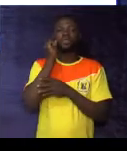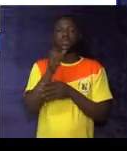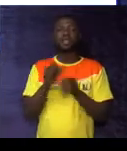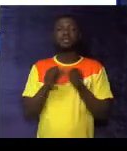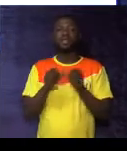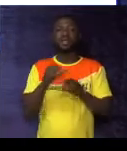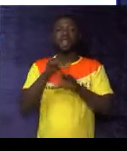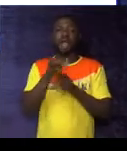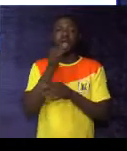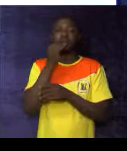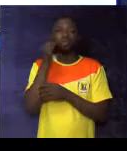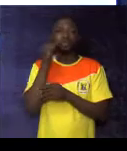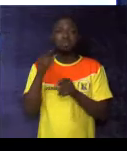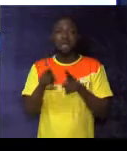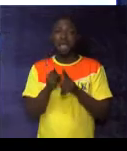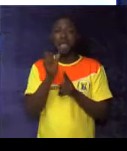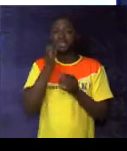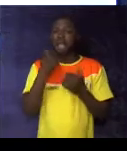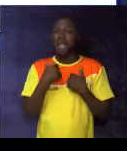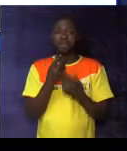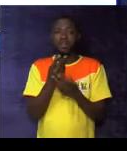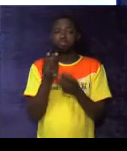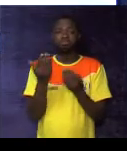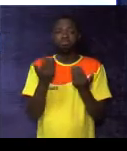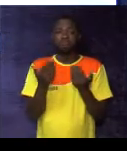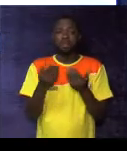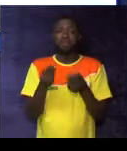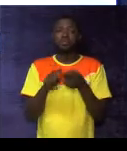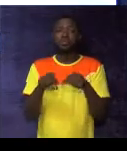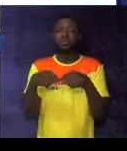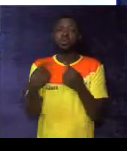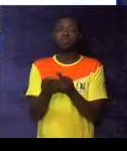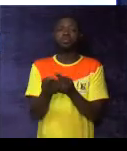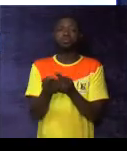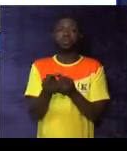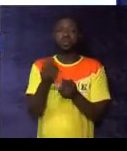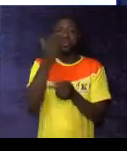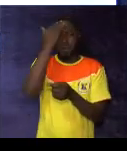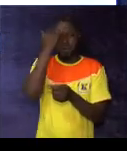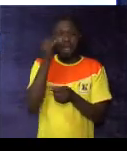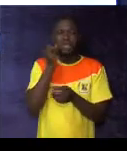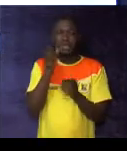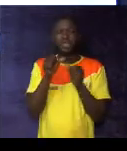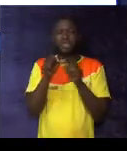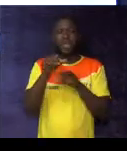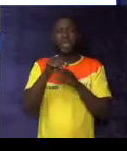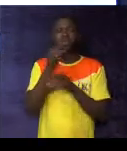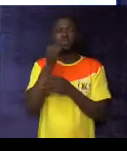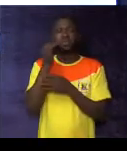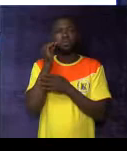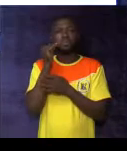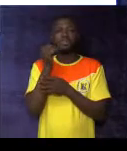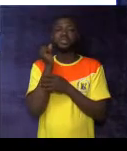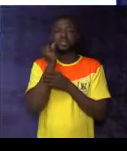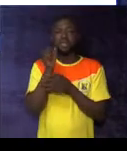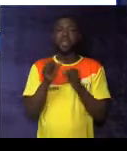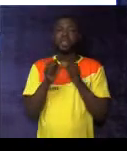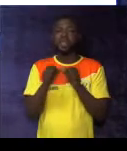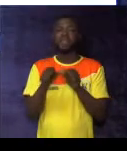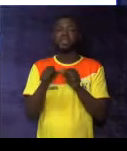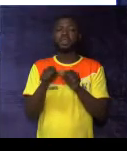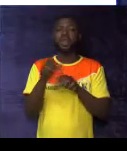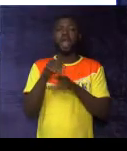She stayed at home as she had no place to go. Why did she stay at home? She stayed at